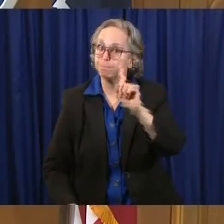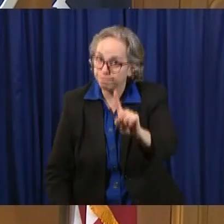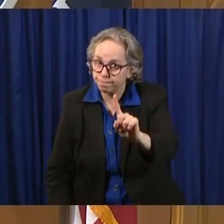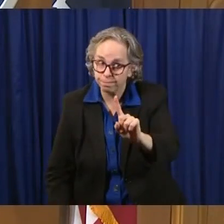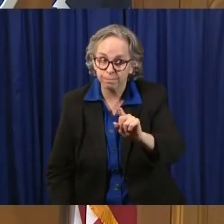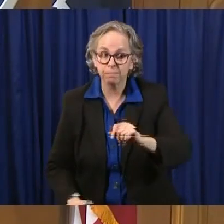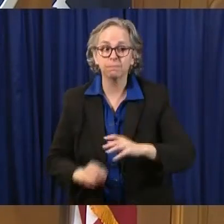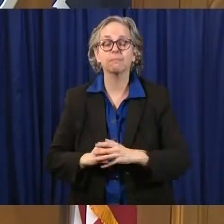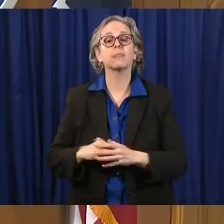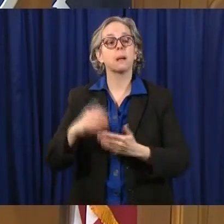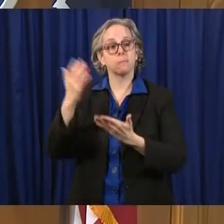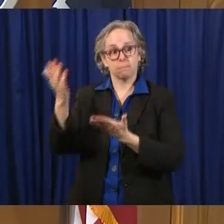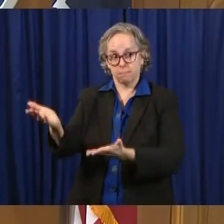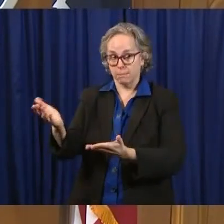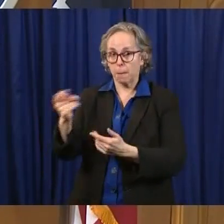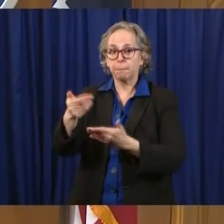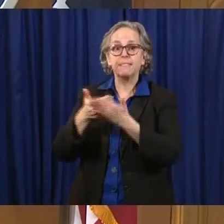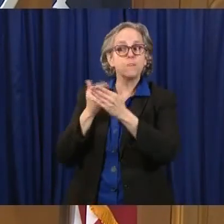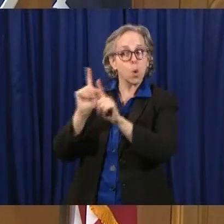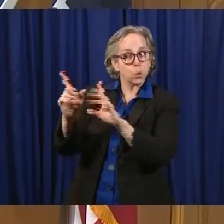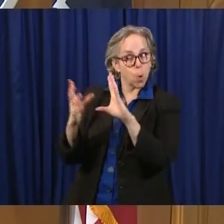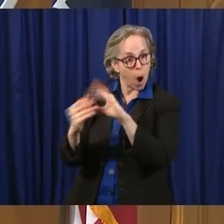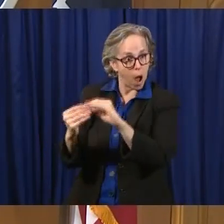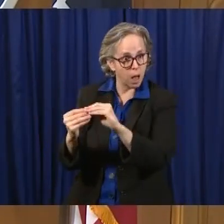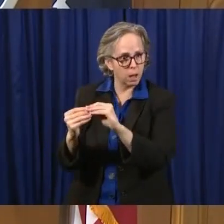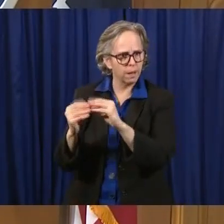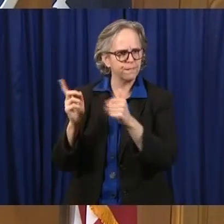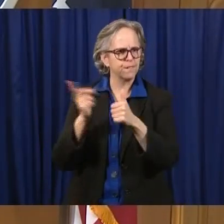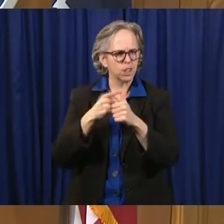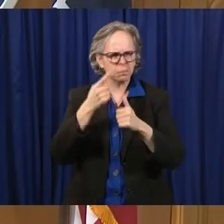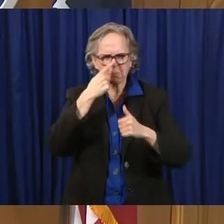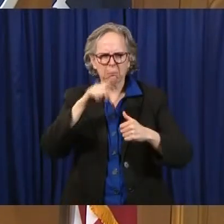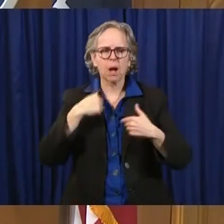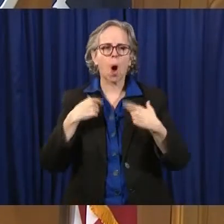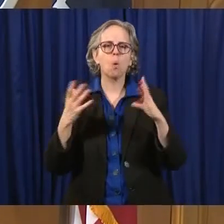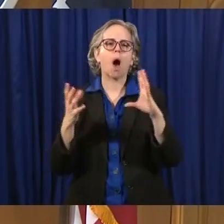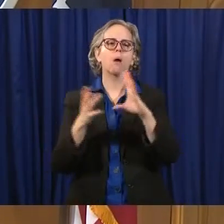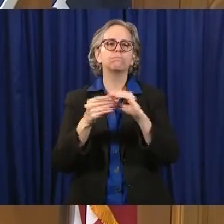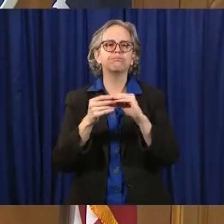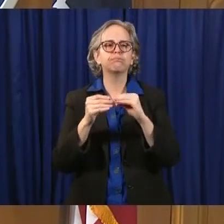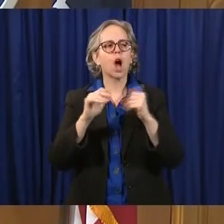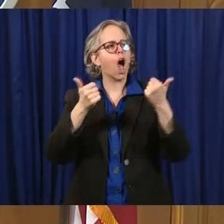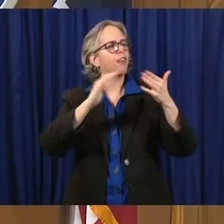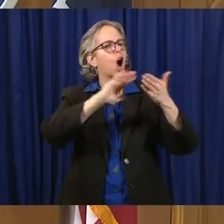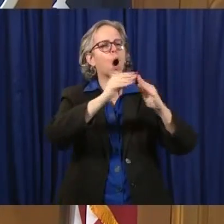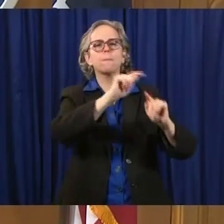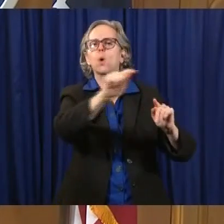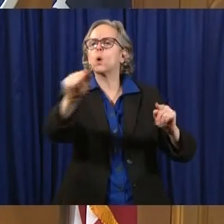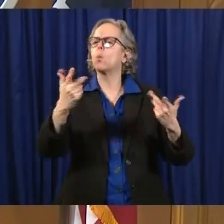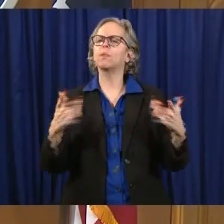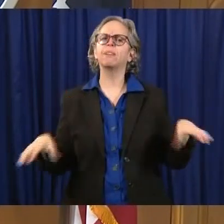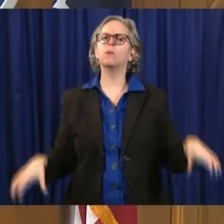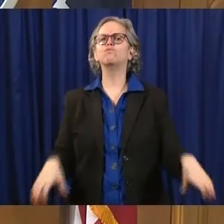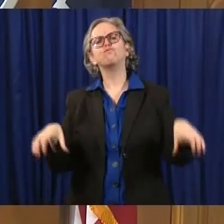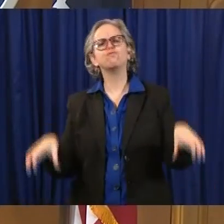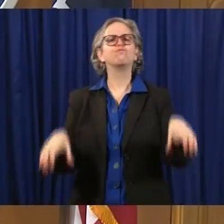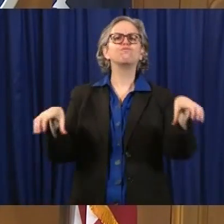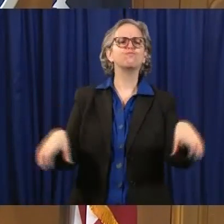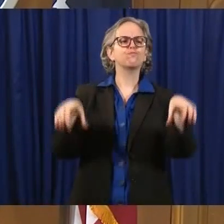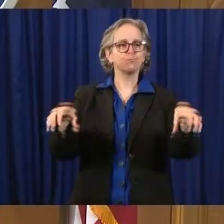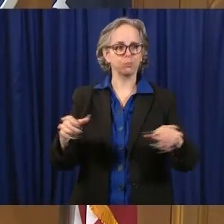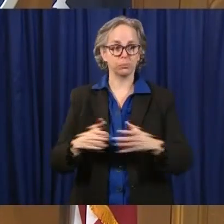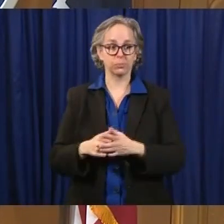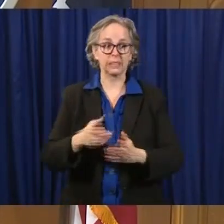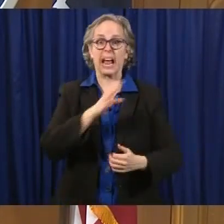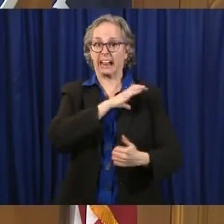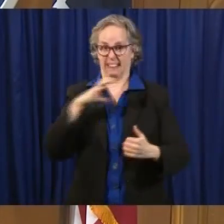just want to read through what some other communities are doing. In Cleveland,